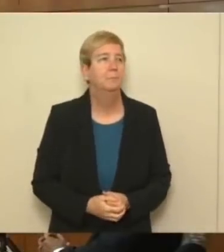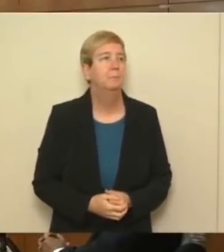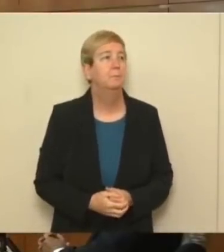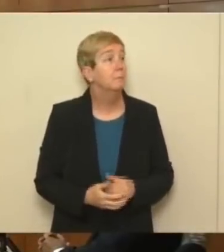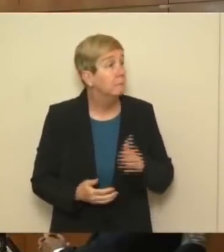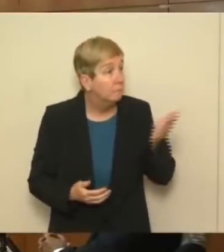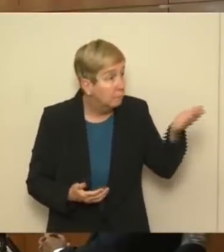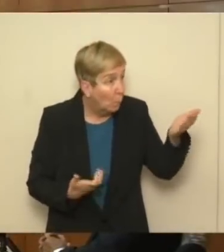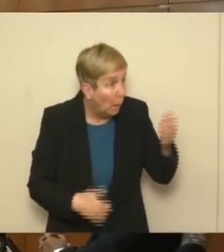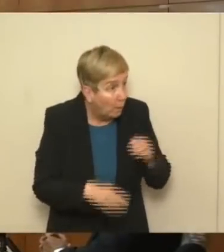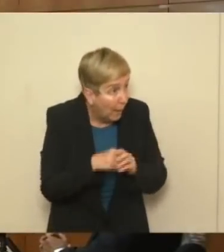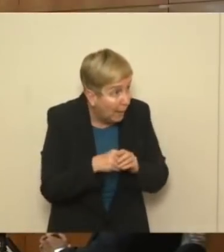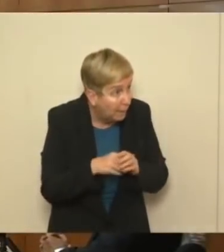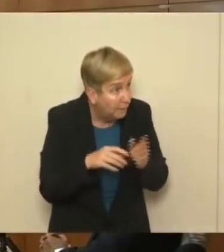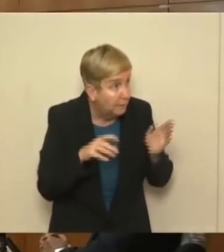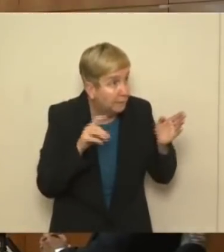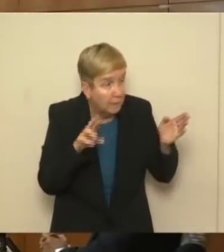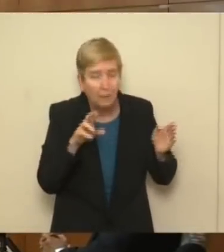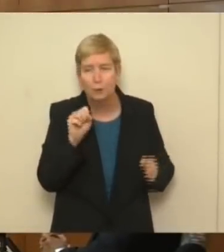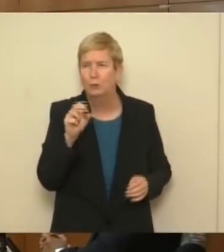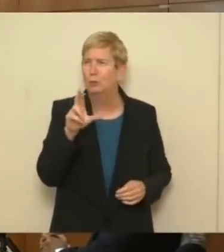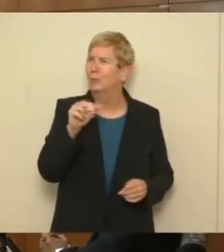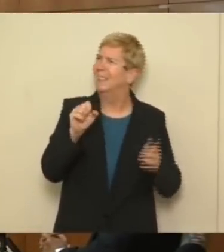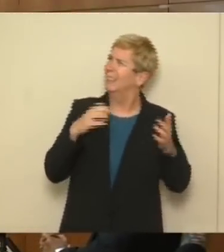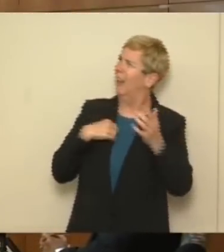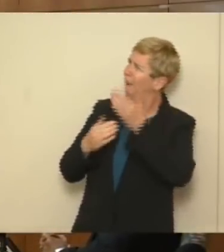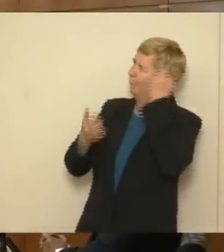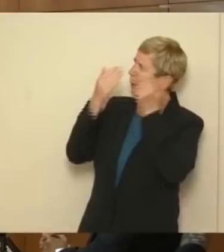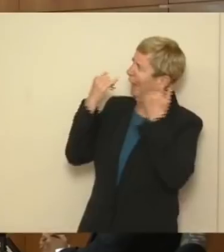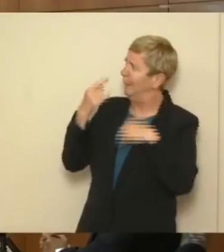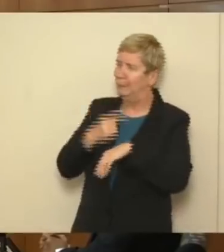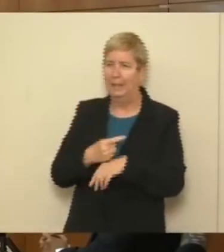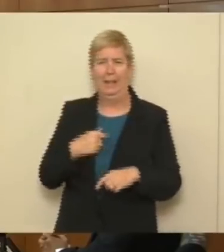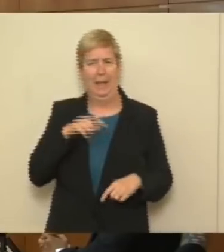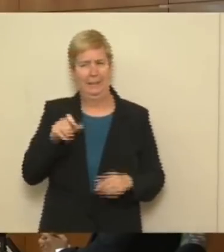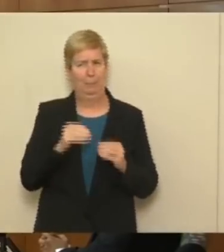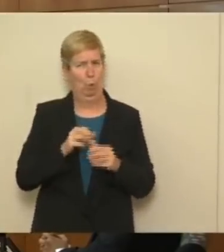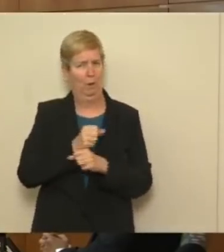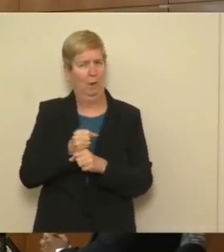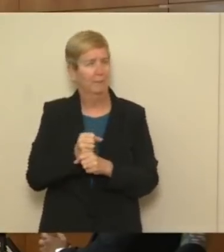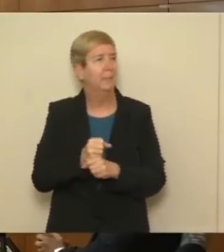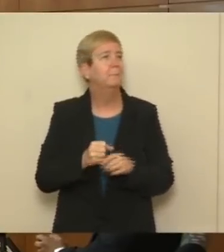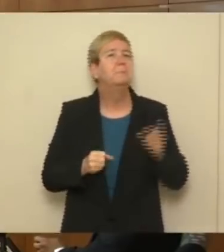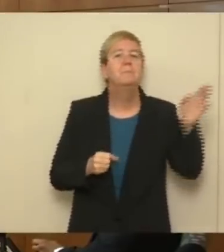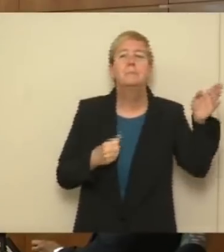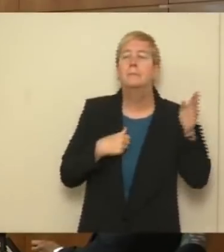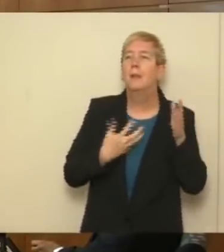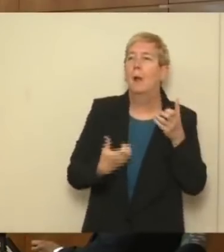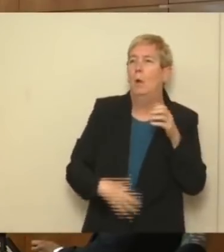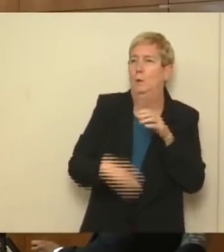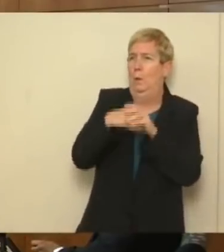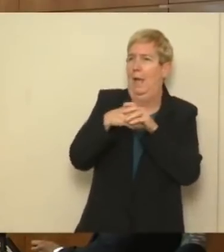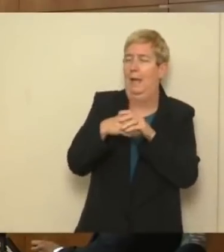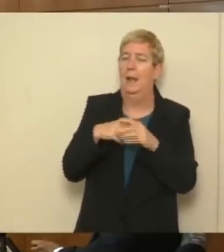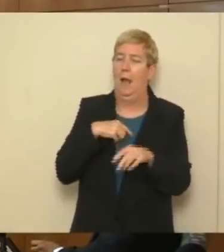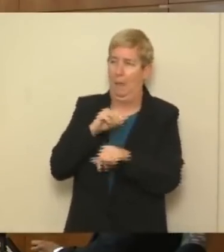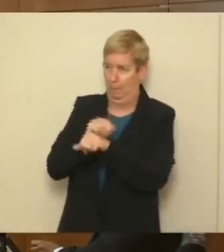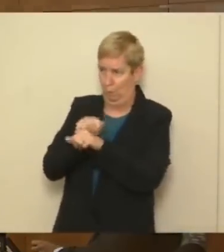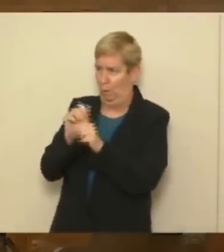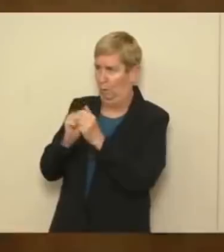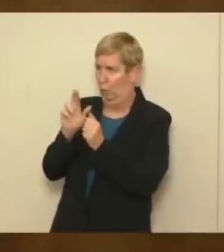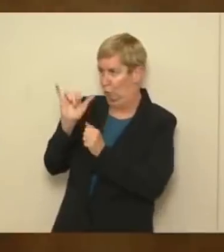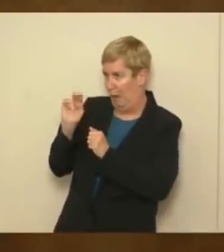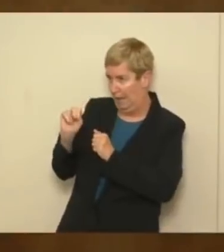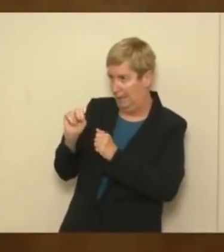Anybody else? Dr. Grace? Oh, yeah. I'm forgetting. That's okay. That's okay. More coffee. I just wanted to comment that I've been working with Ryan all week and